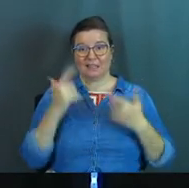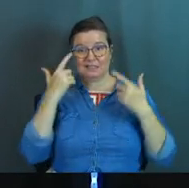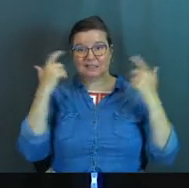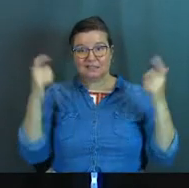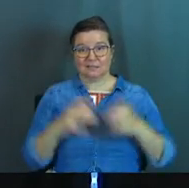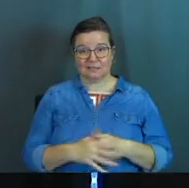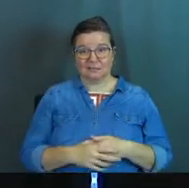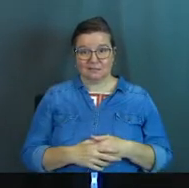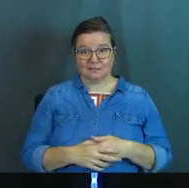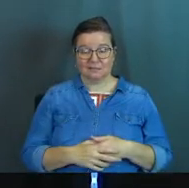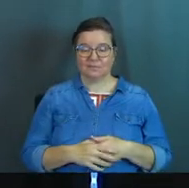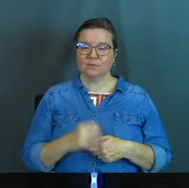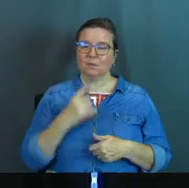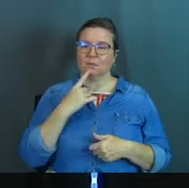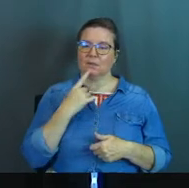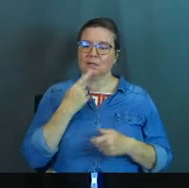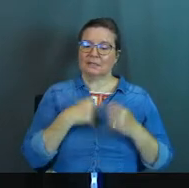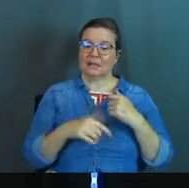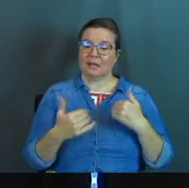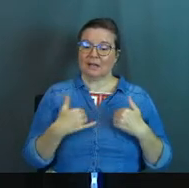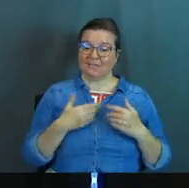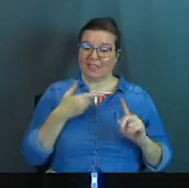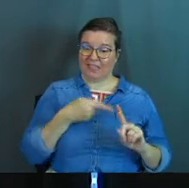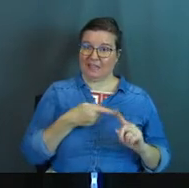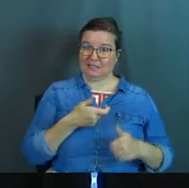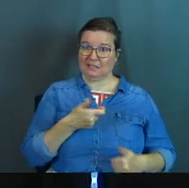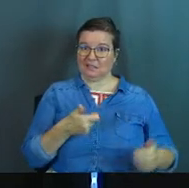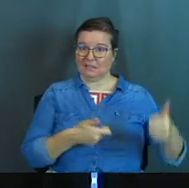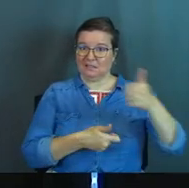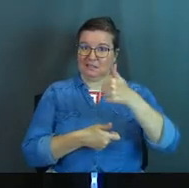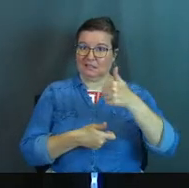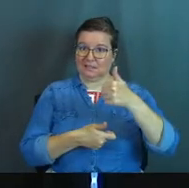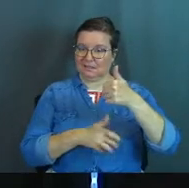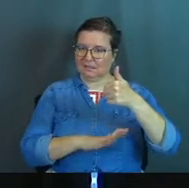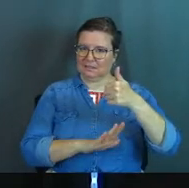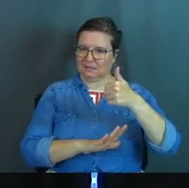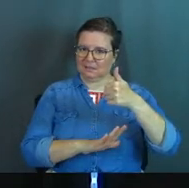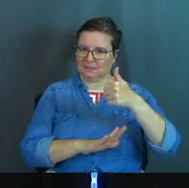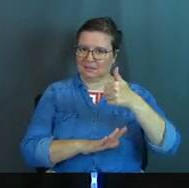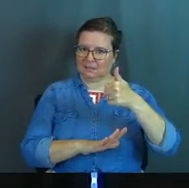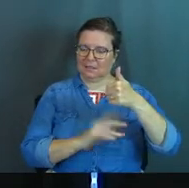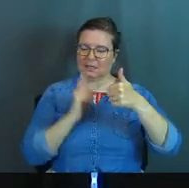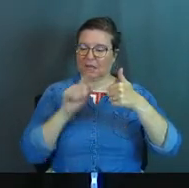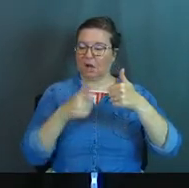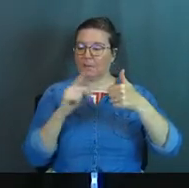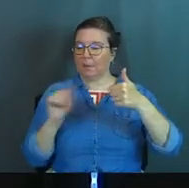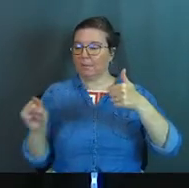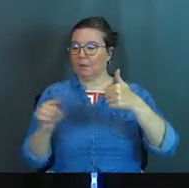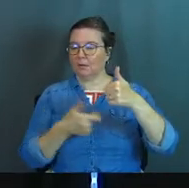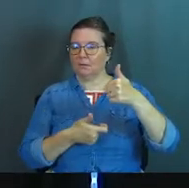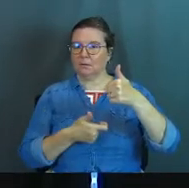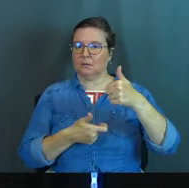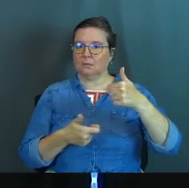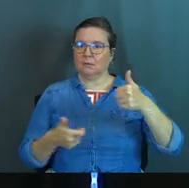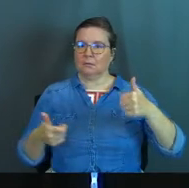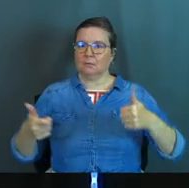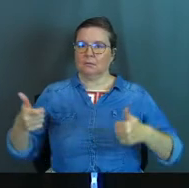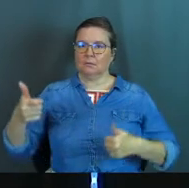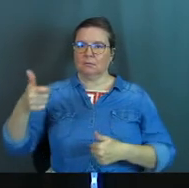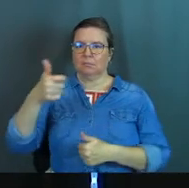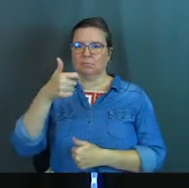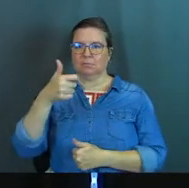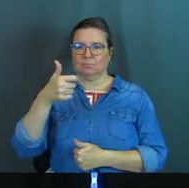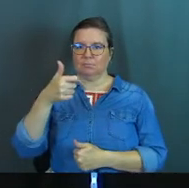conceit. So he's saying, instead of having this, instead, consider other people more significant